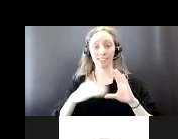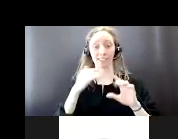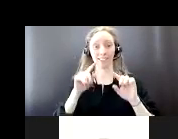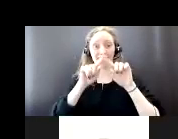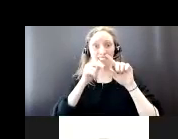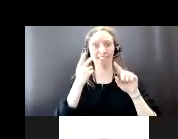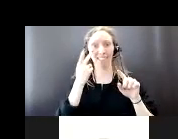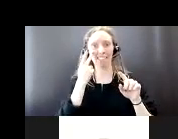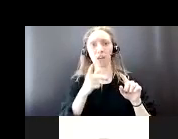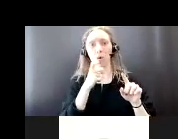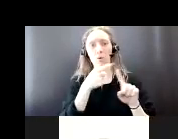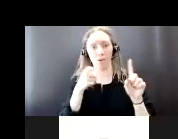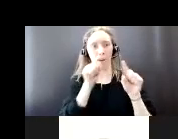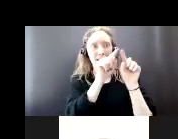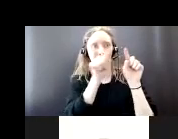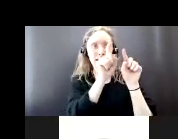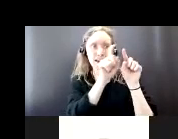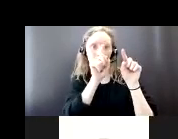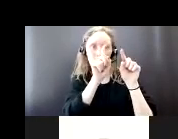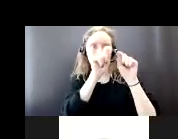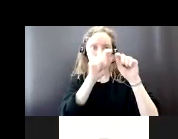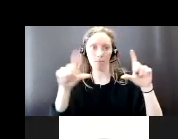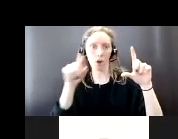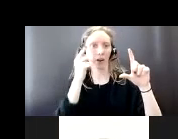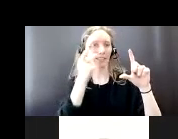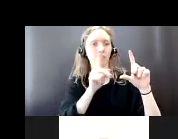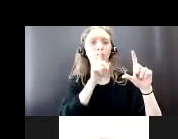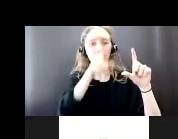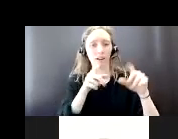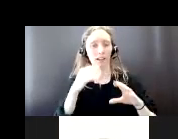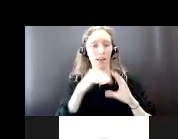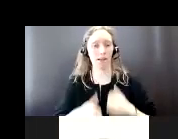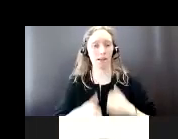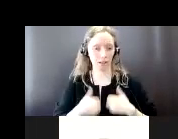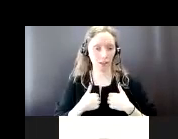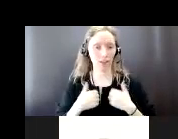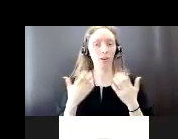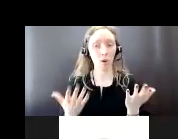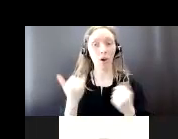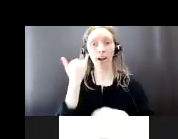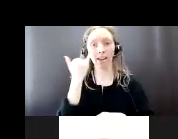Always review the message for spelling, grammatical errors, unusual language, or branding that isn't quite right.